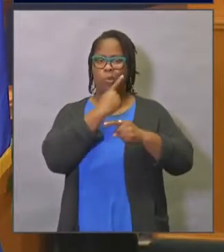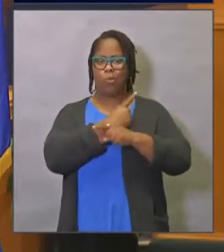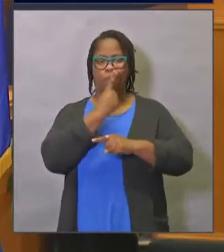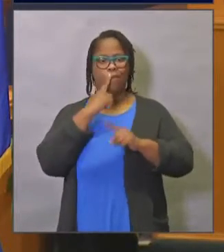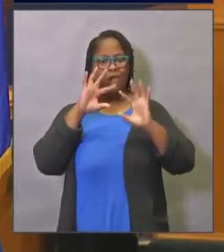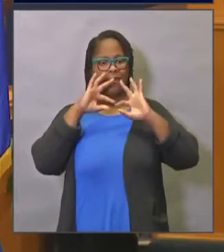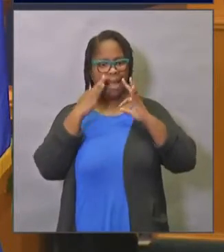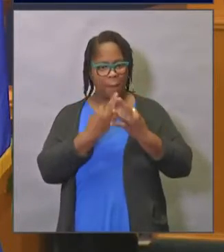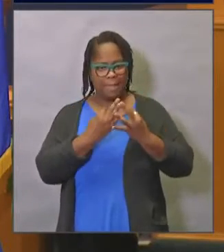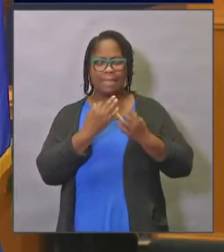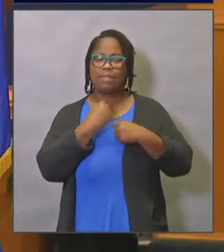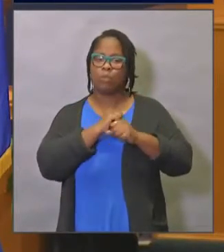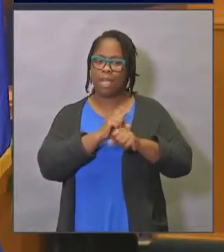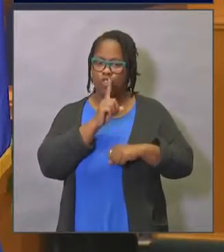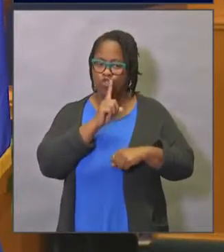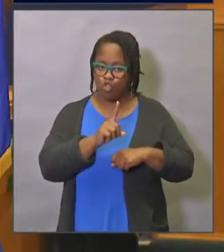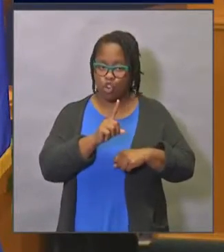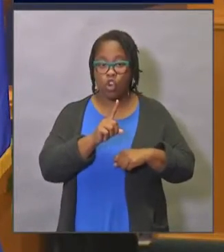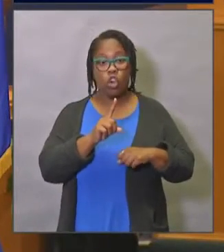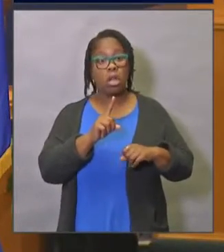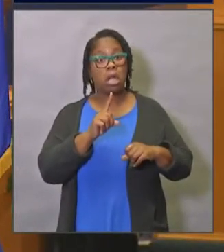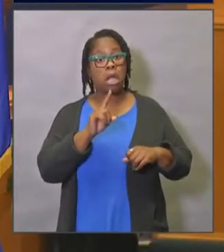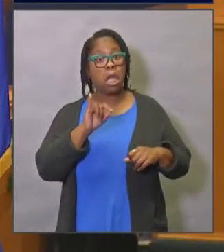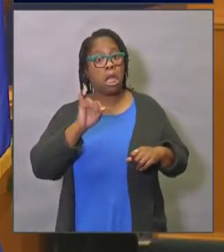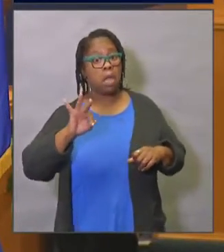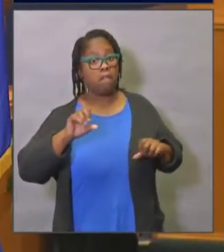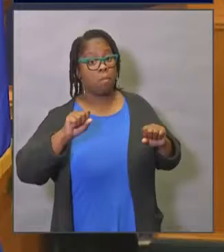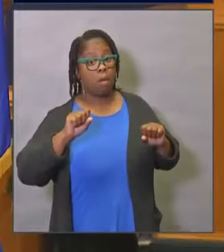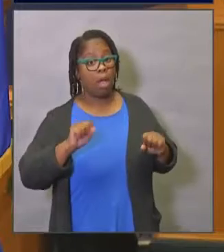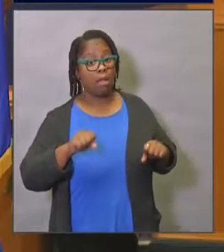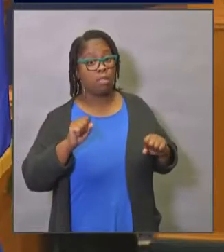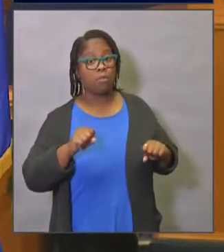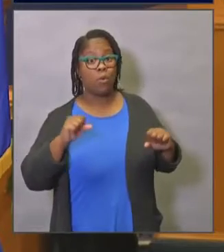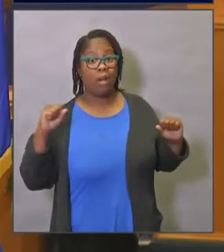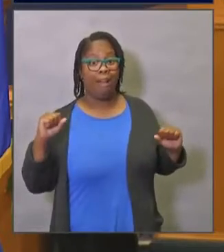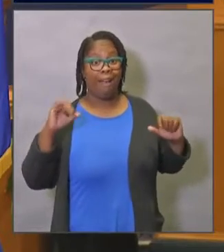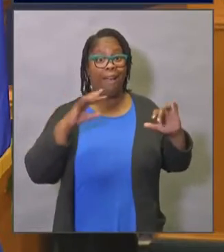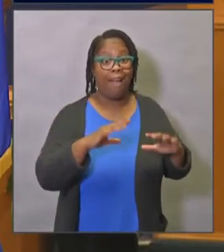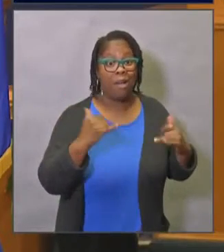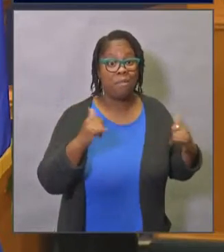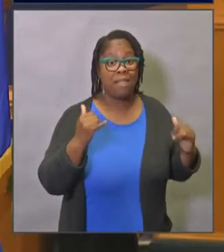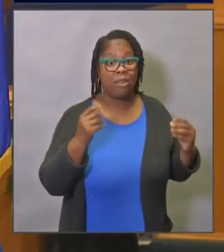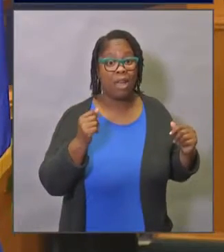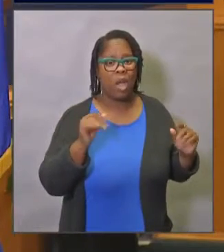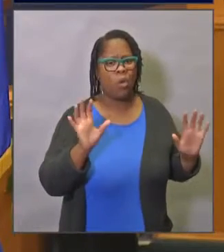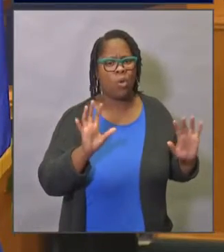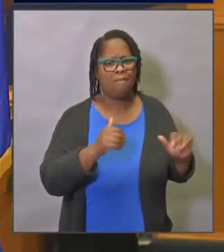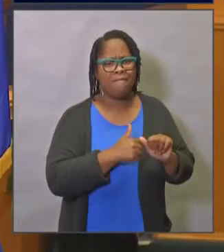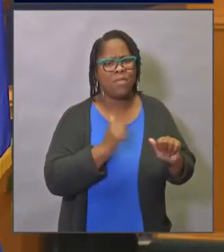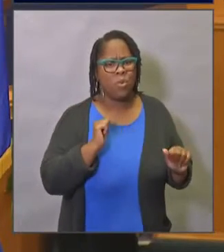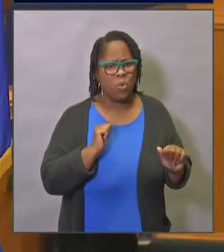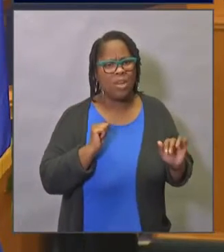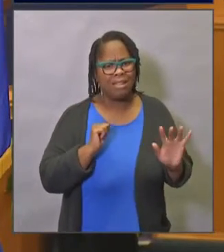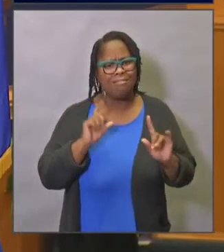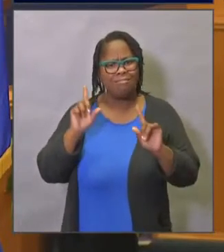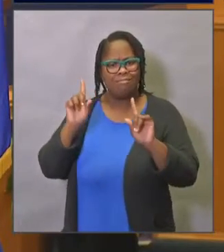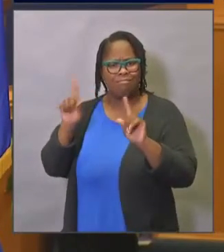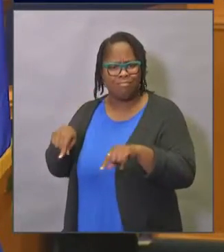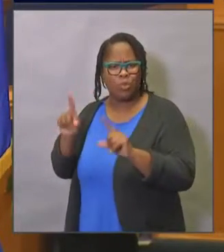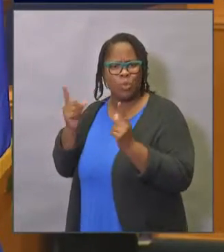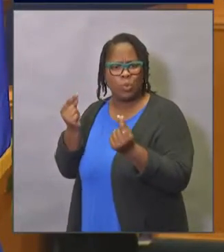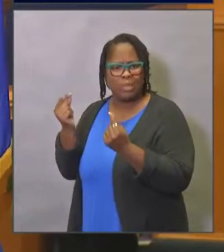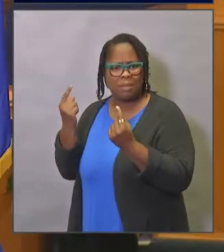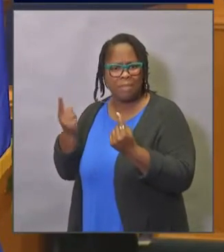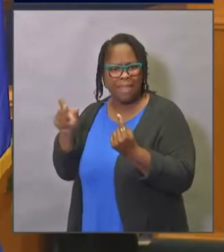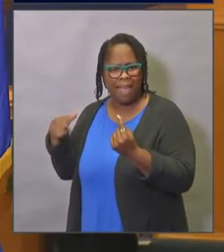they understand, if at all possible, find other ways for your children to be able to be physically active. And if you are